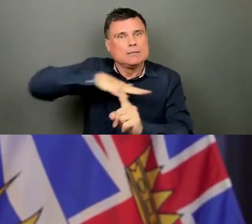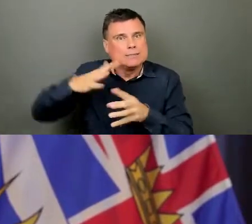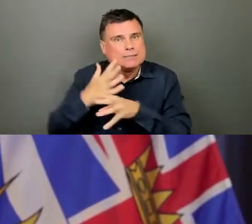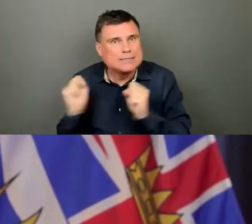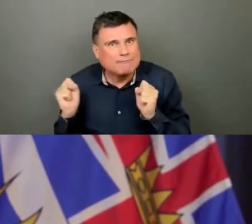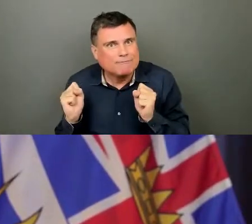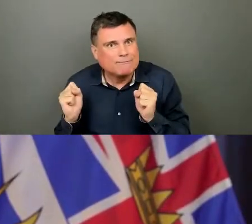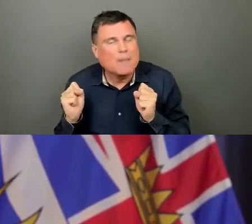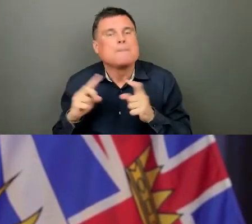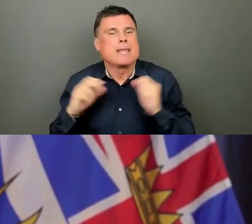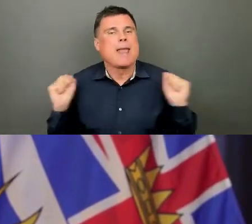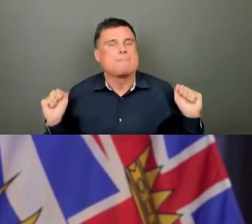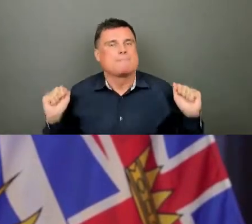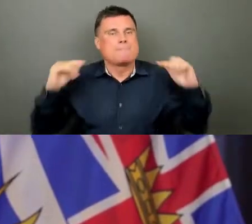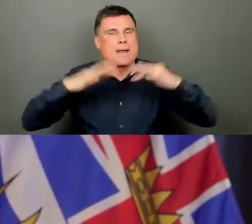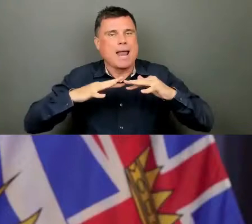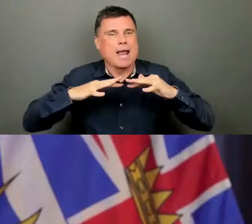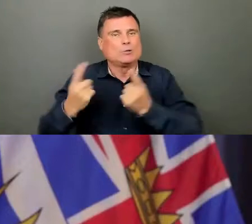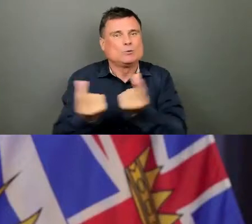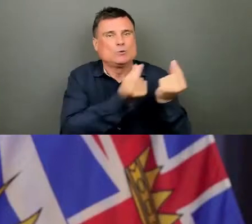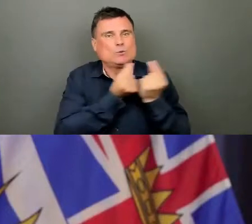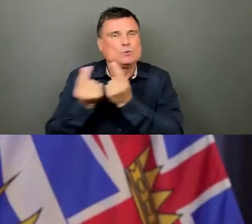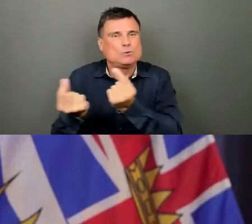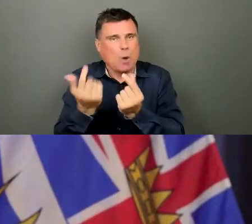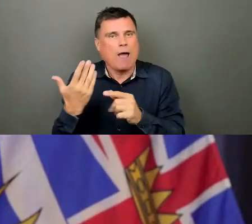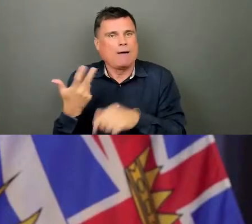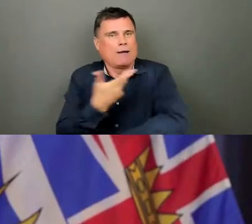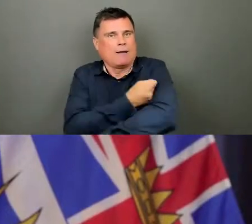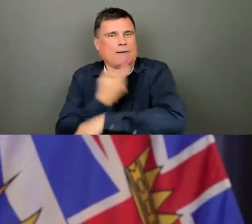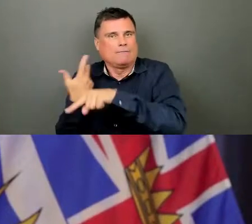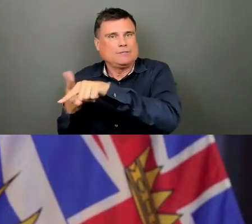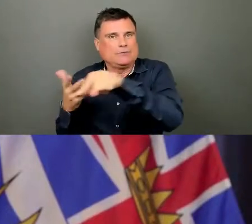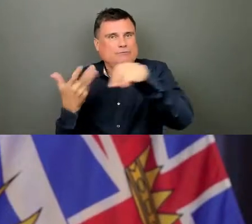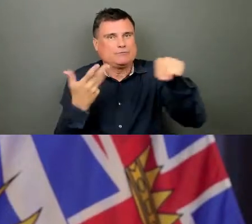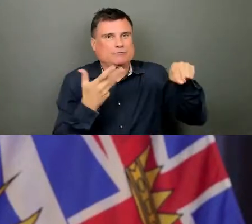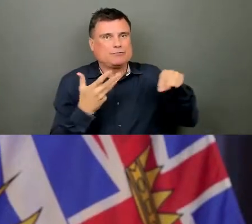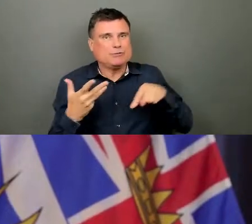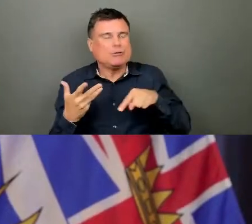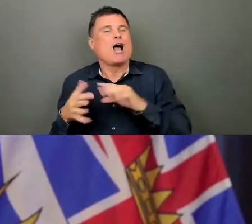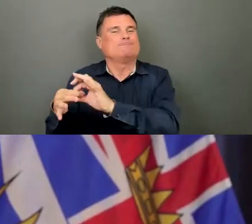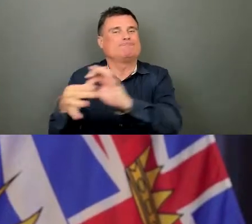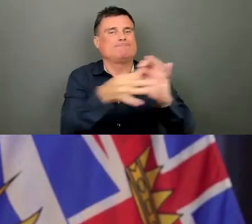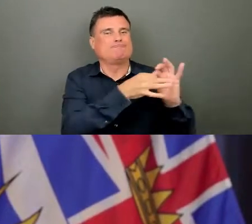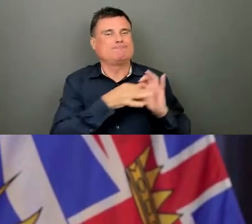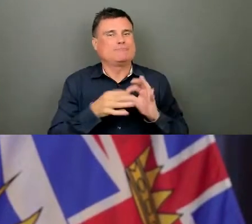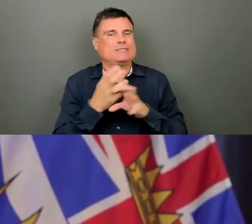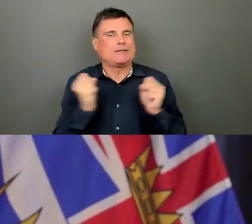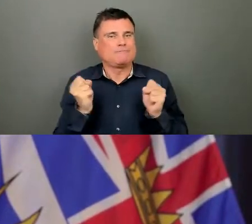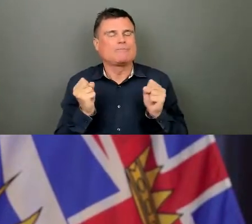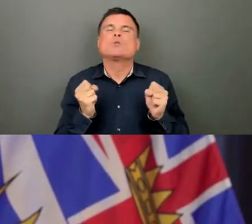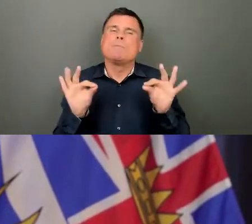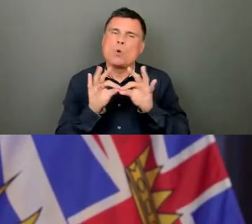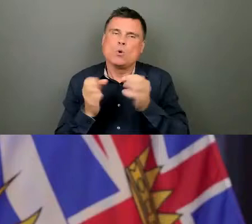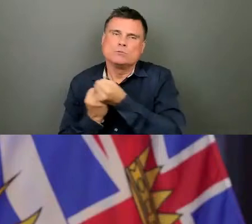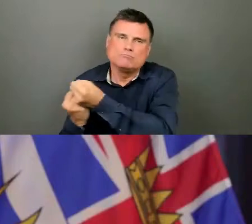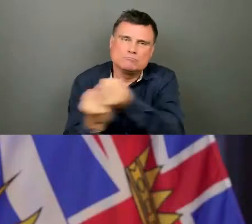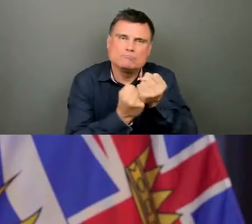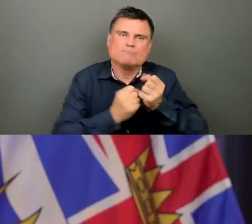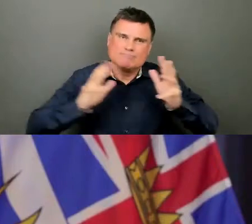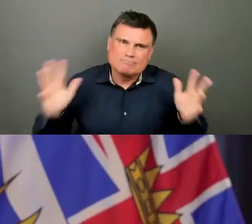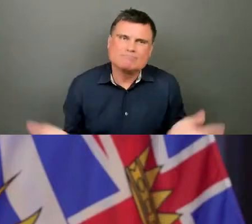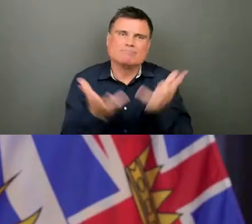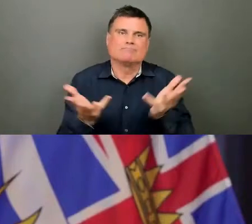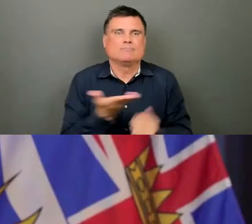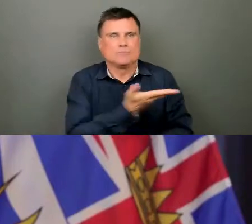It is the right choice for this time, and I encourage everyone to take advantage of it as soon as they can, to